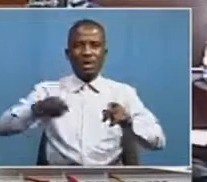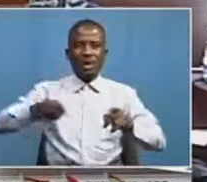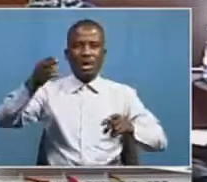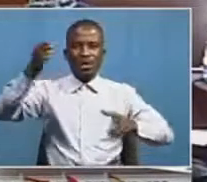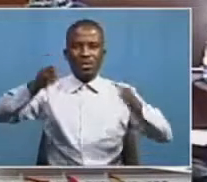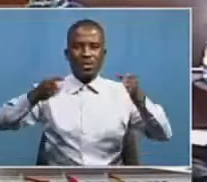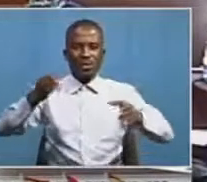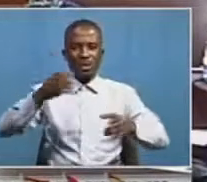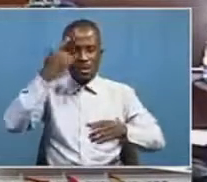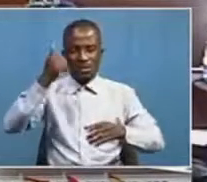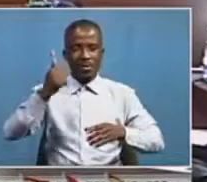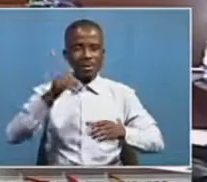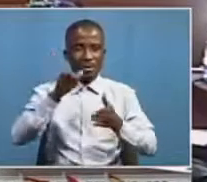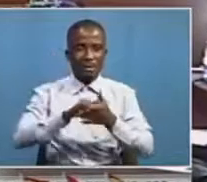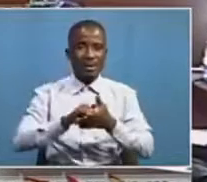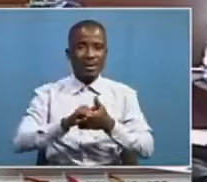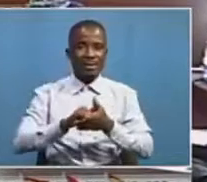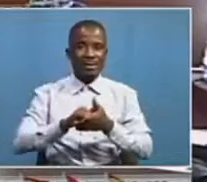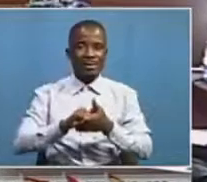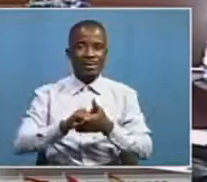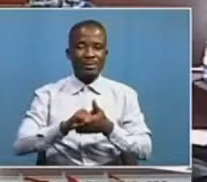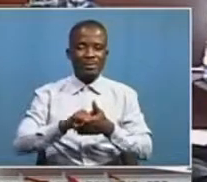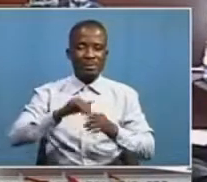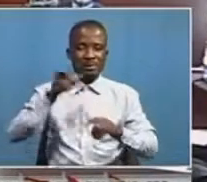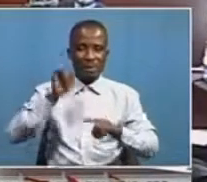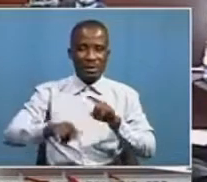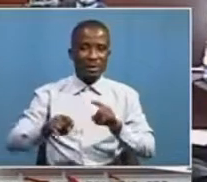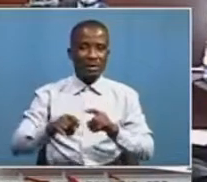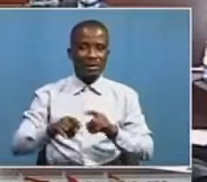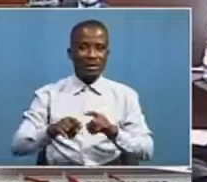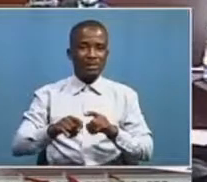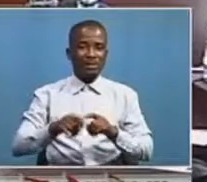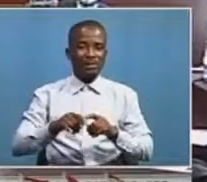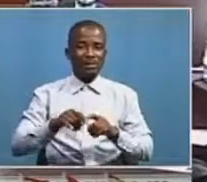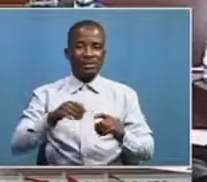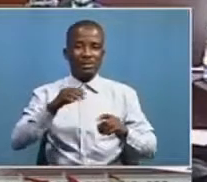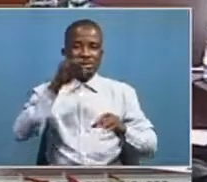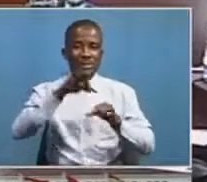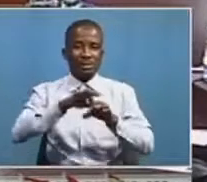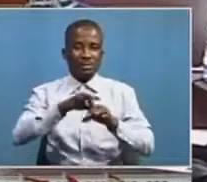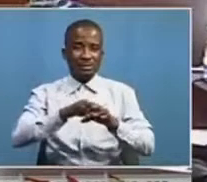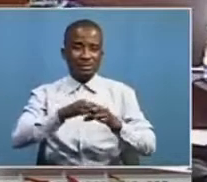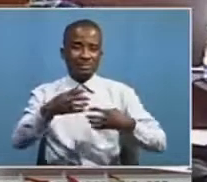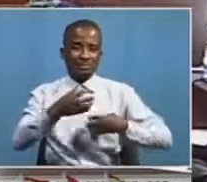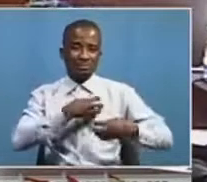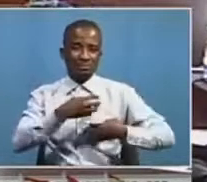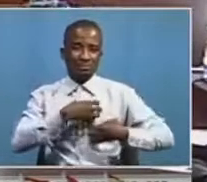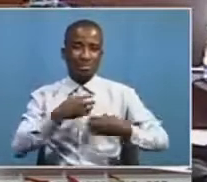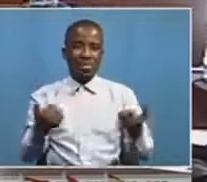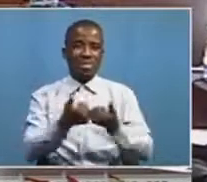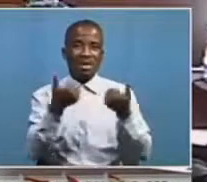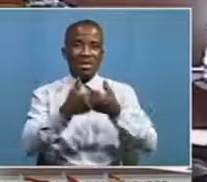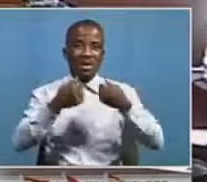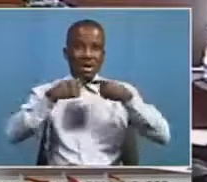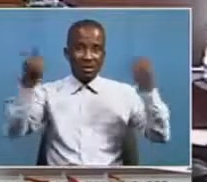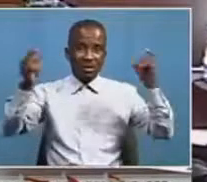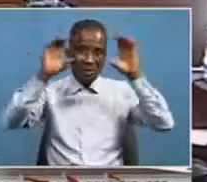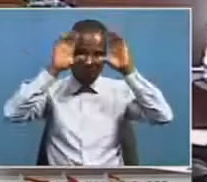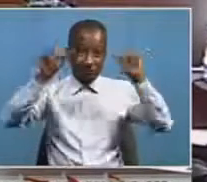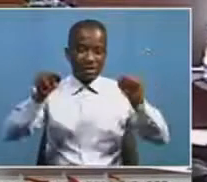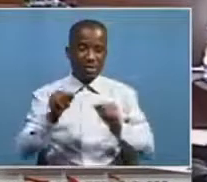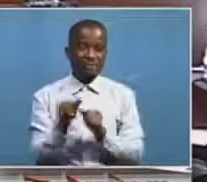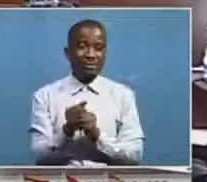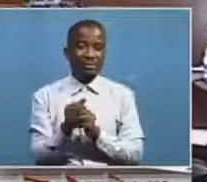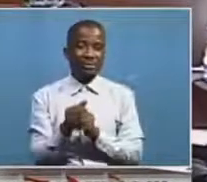strictly such a complaint cannot be an election petition challenging the validity of the election of the President of Ghana.